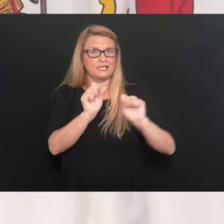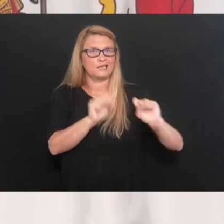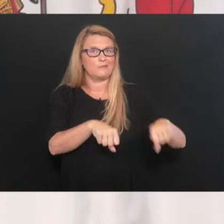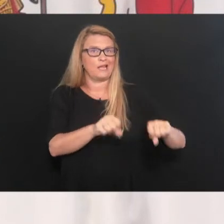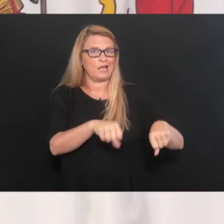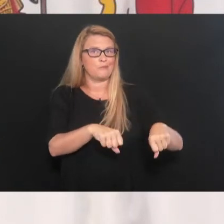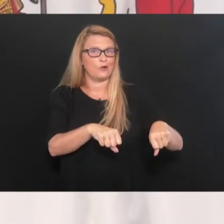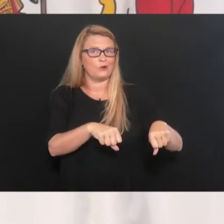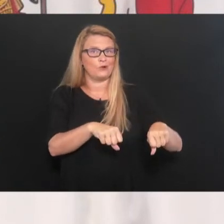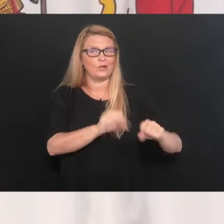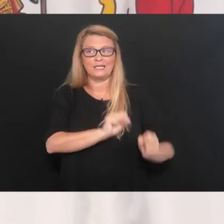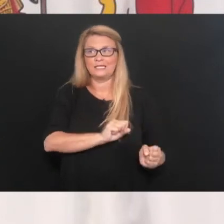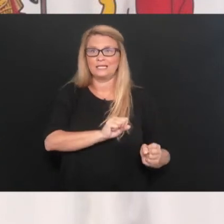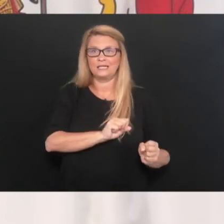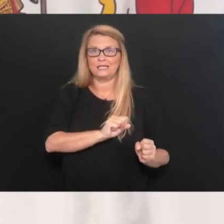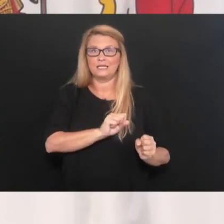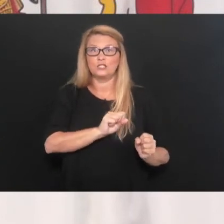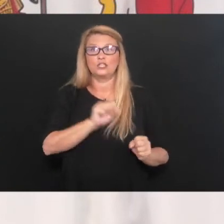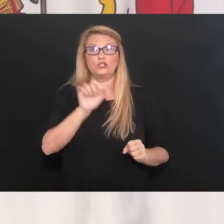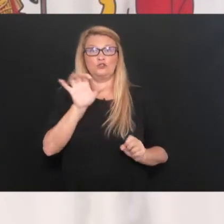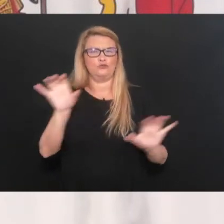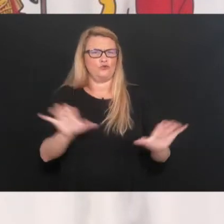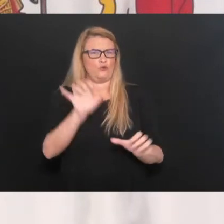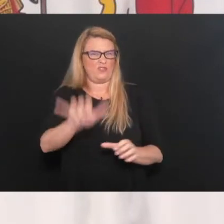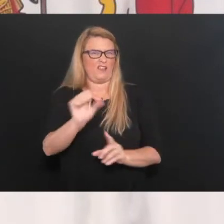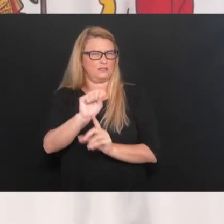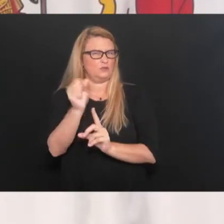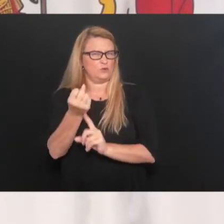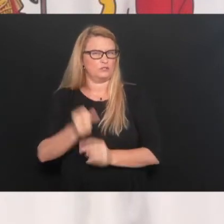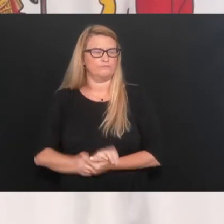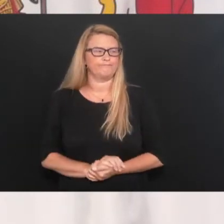us back in that situation.